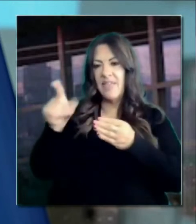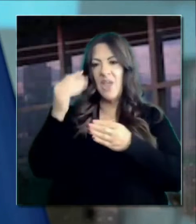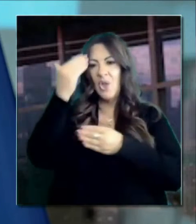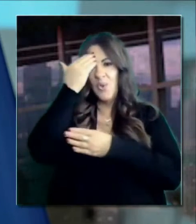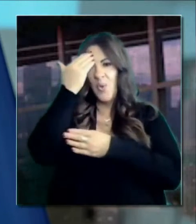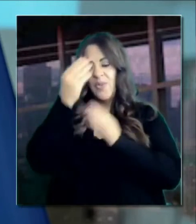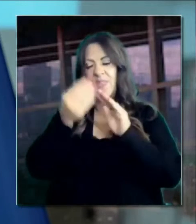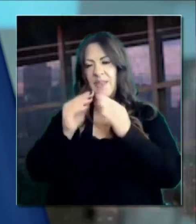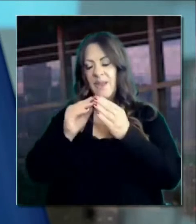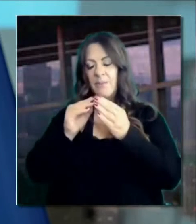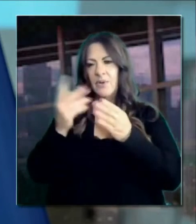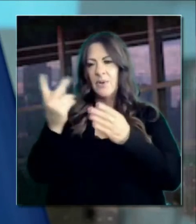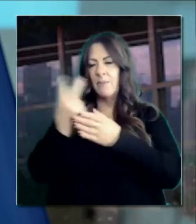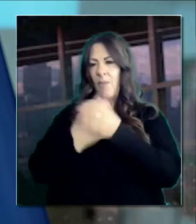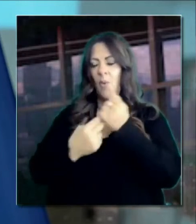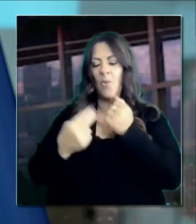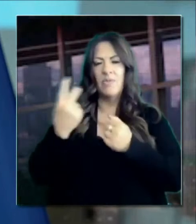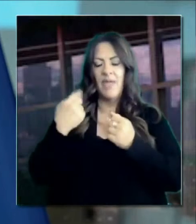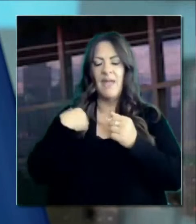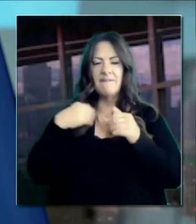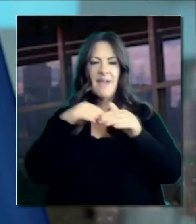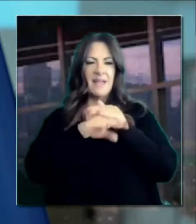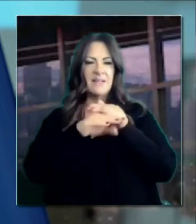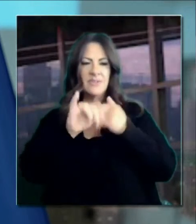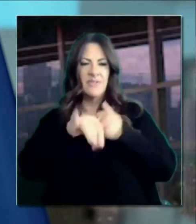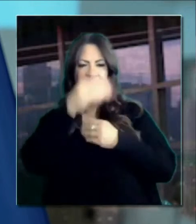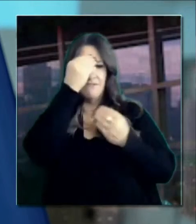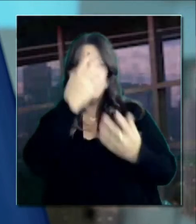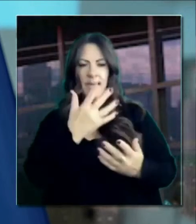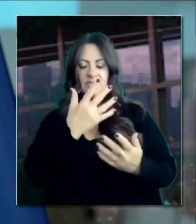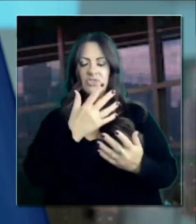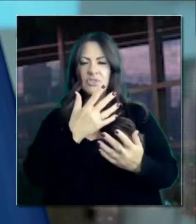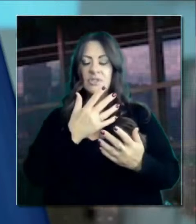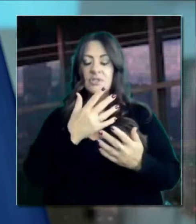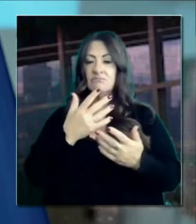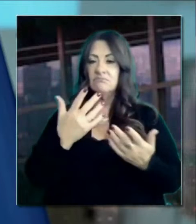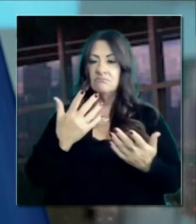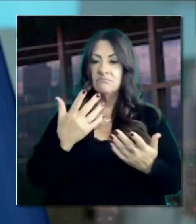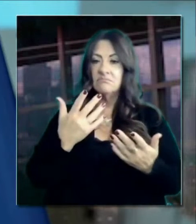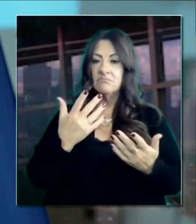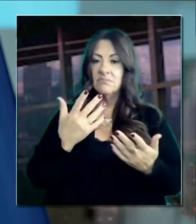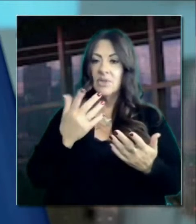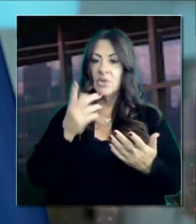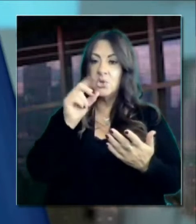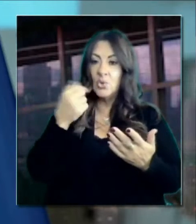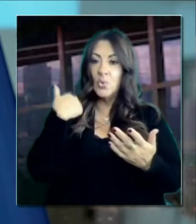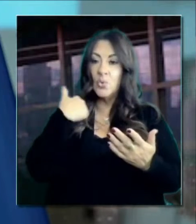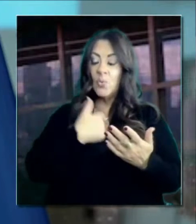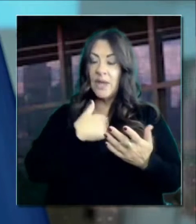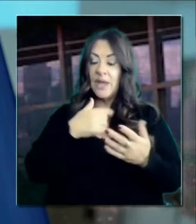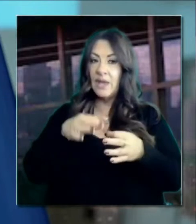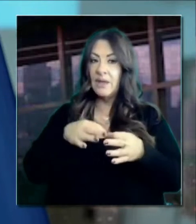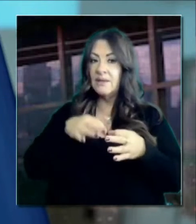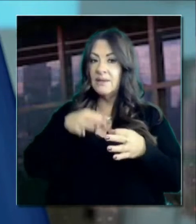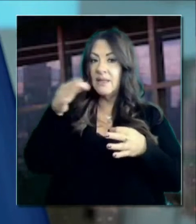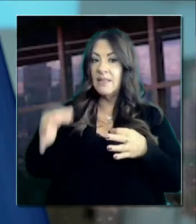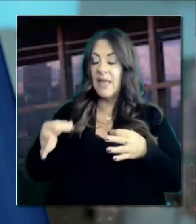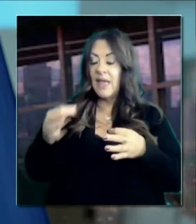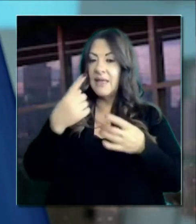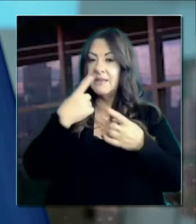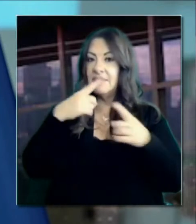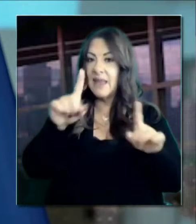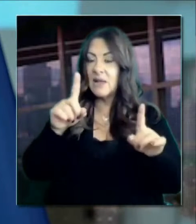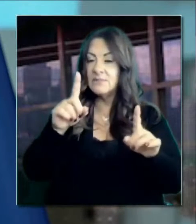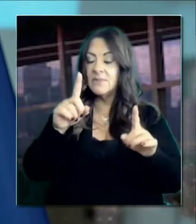did our best once the data came in. And the question is, do we delay making a significant announcement that can help small